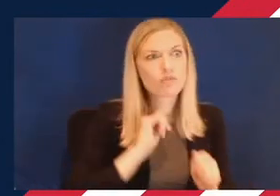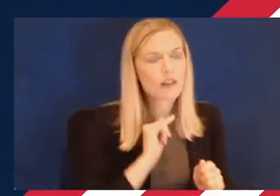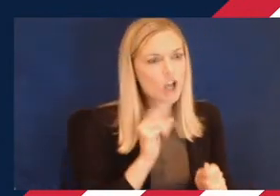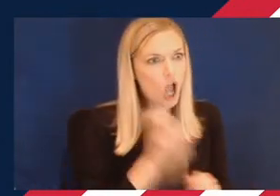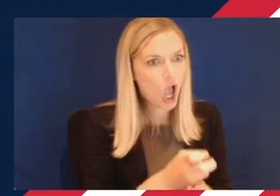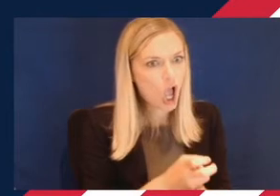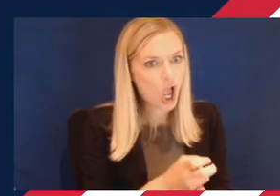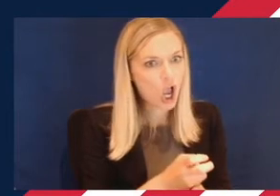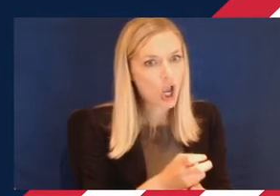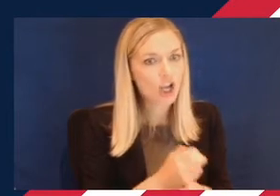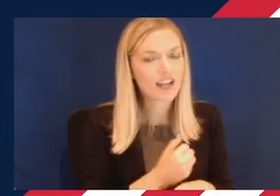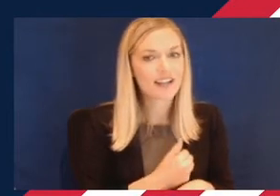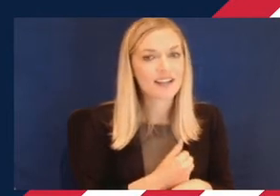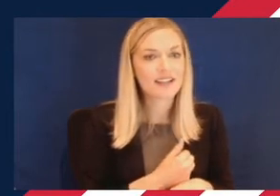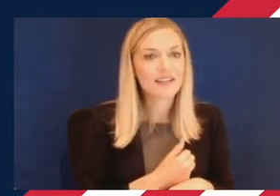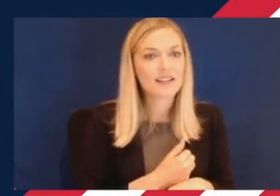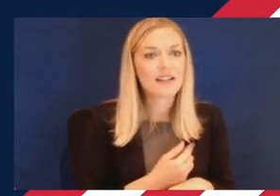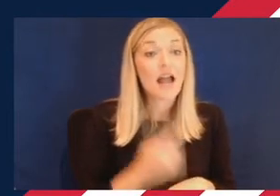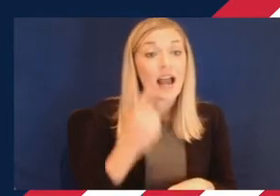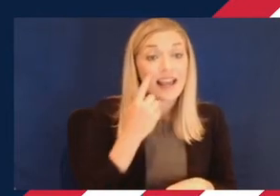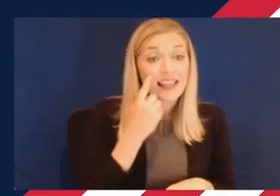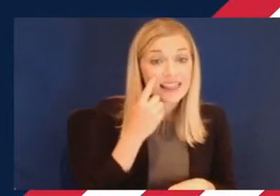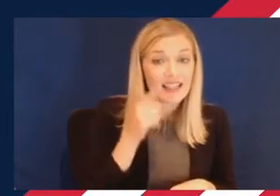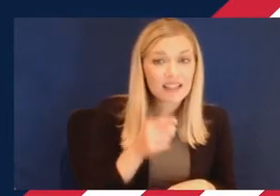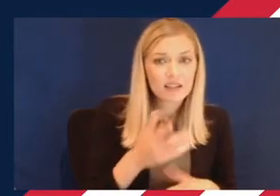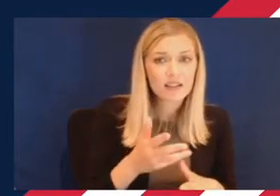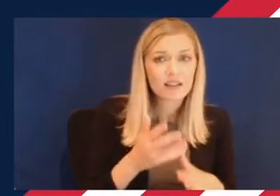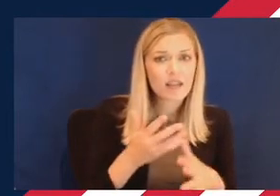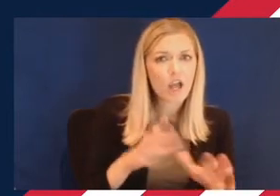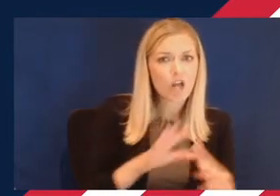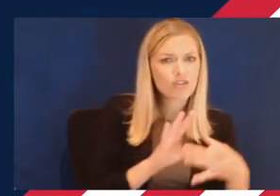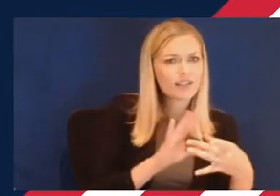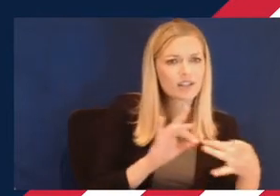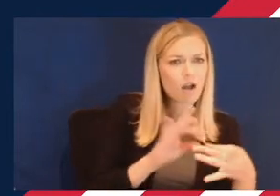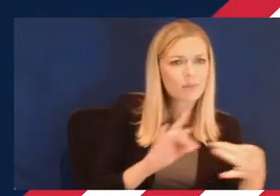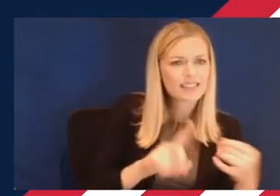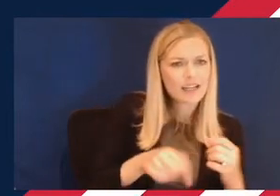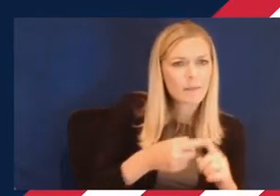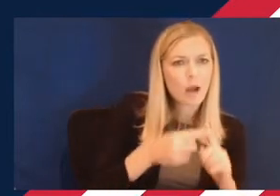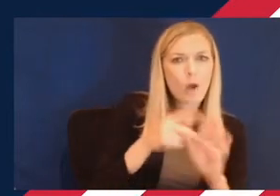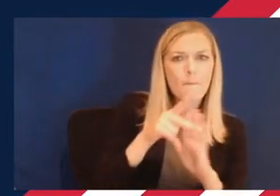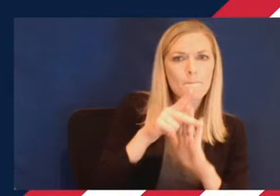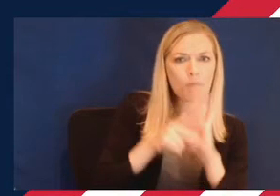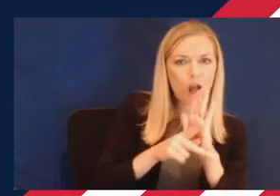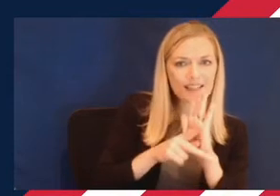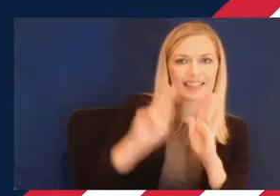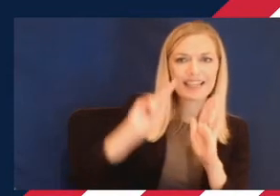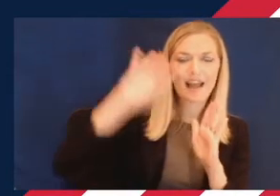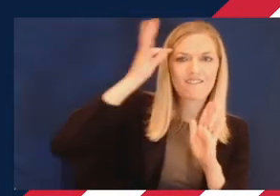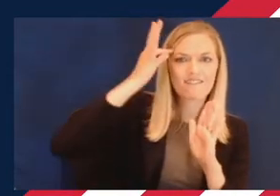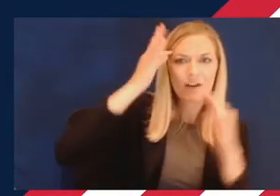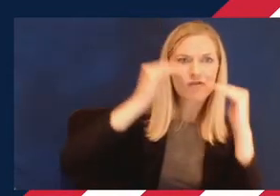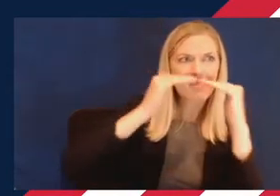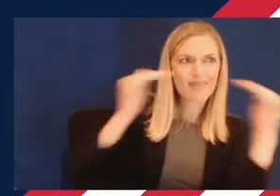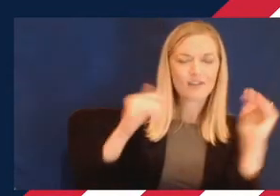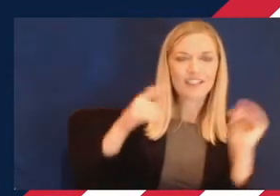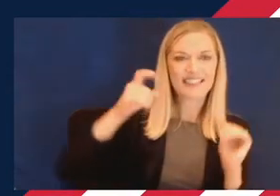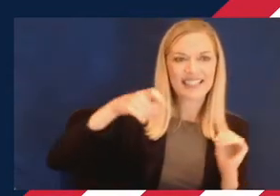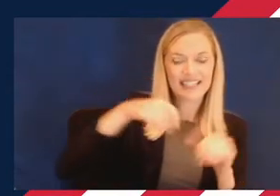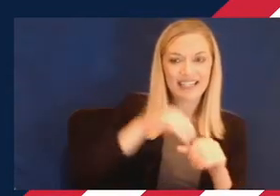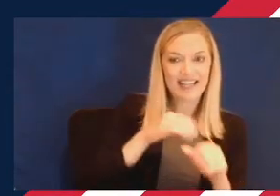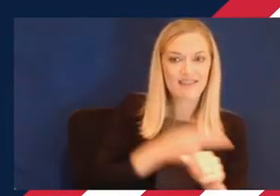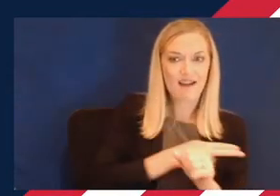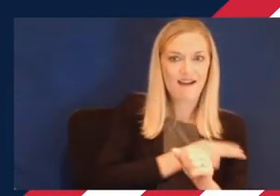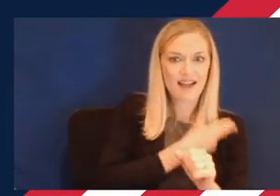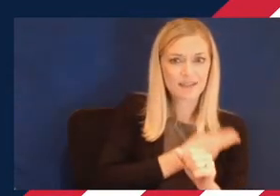he spoke of policy needed in the hospitals. It was difficult for districts and states to